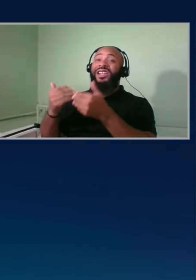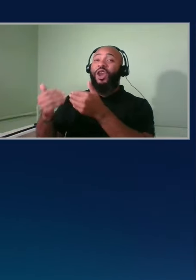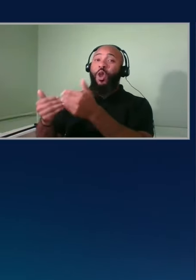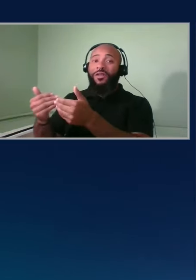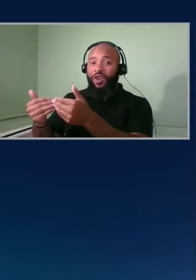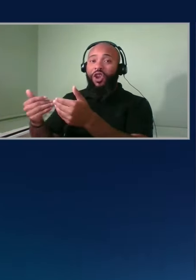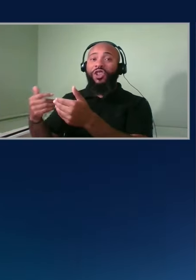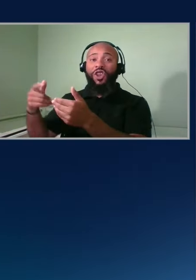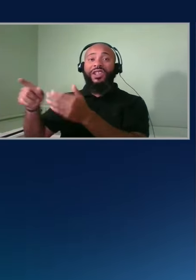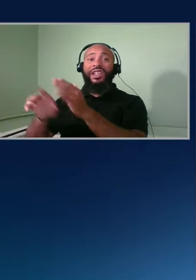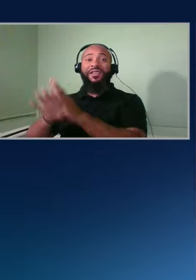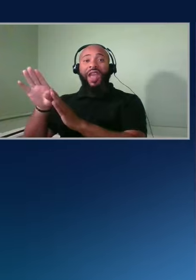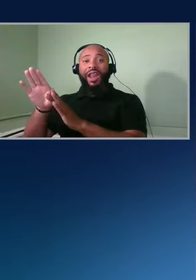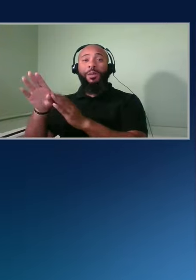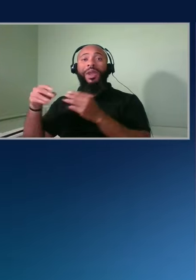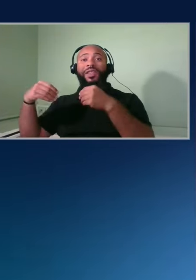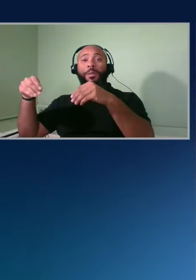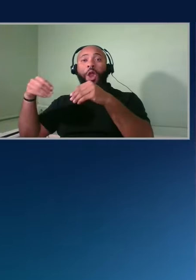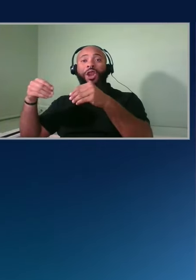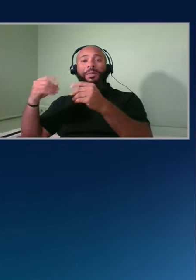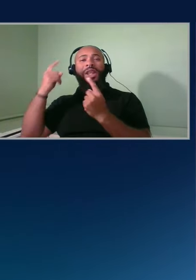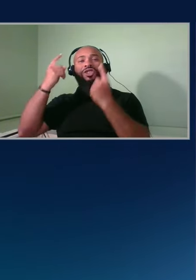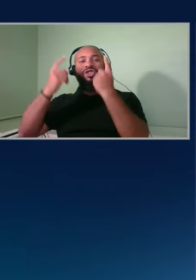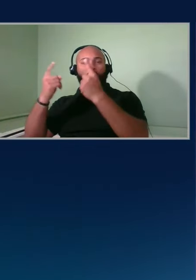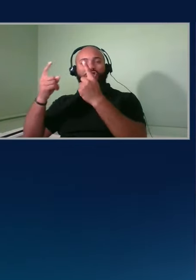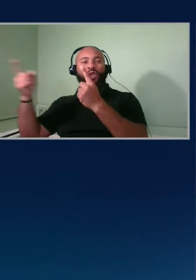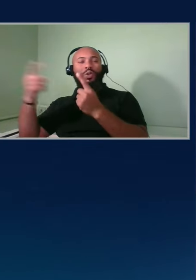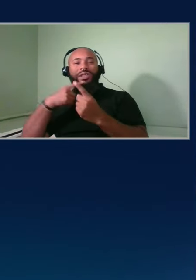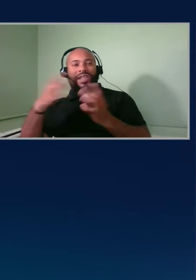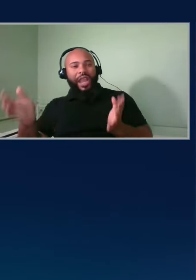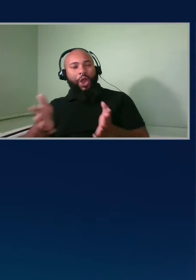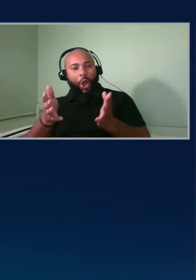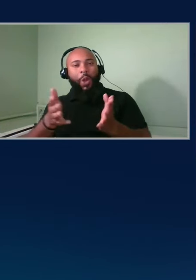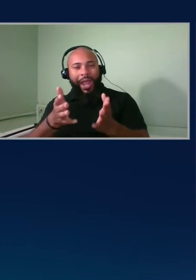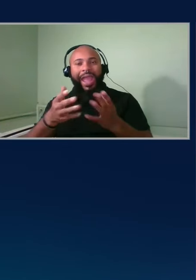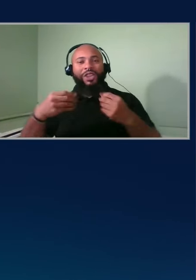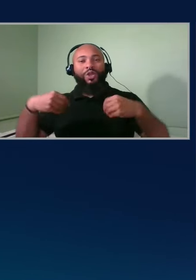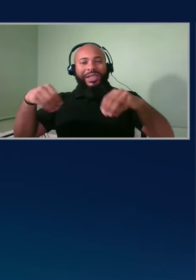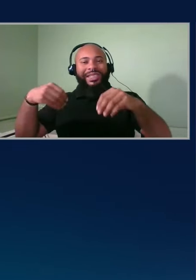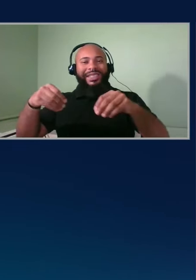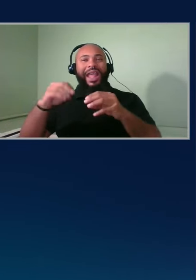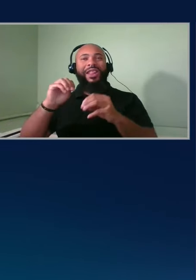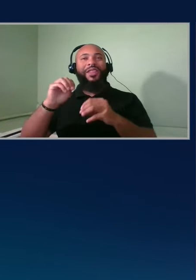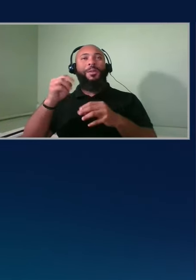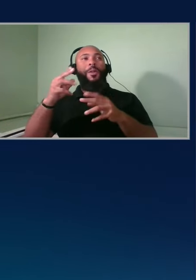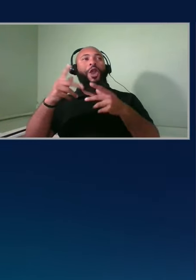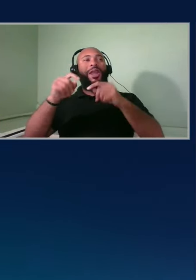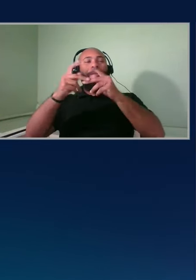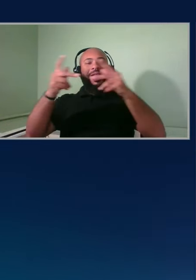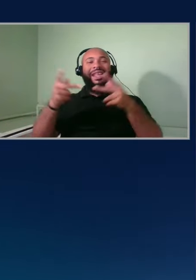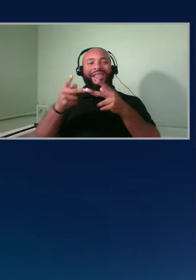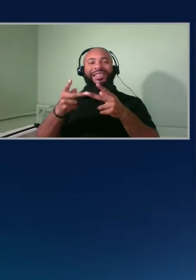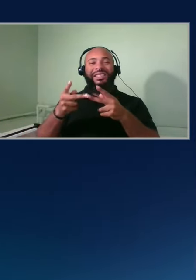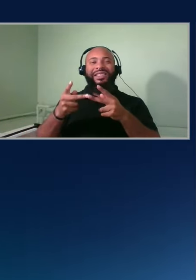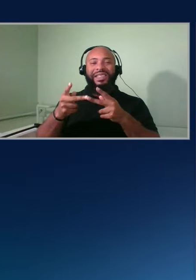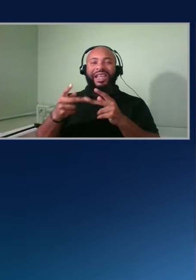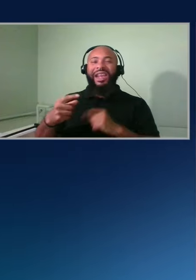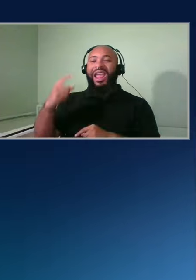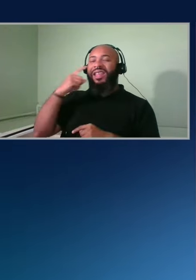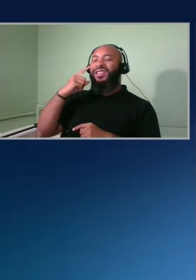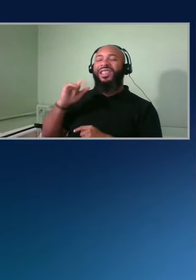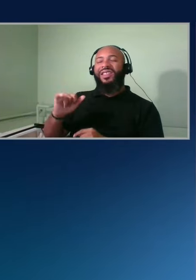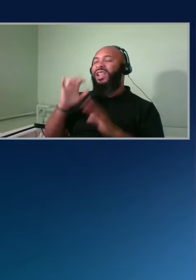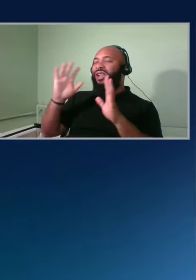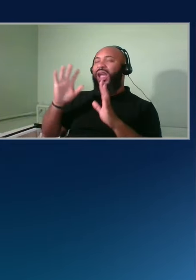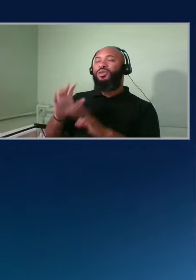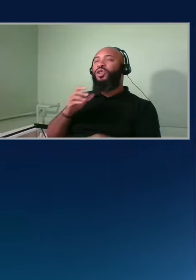here, now you can go sell on the marketplace. And that's where it all kind of gets put together. Exactly. And I think that's the power of the Amazon